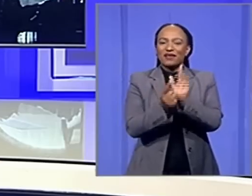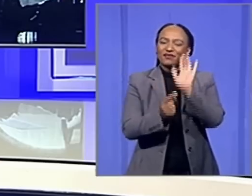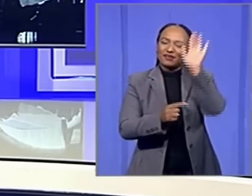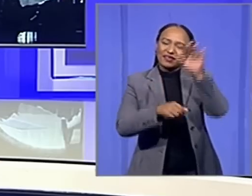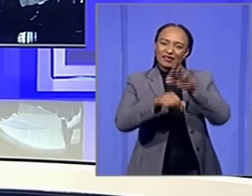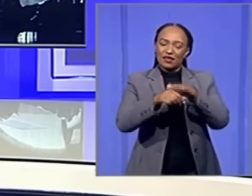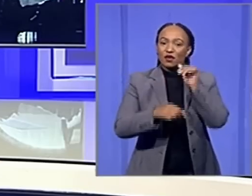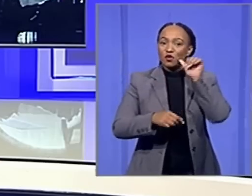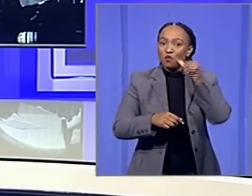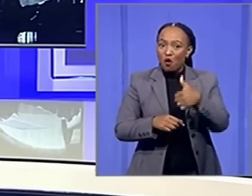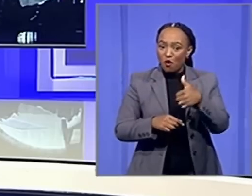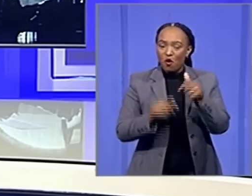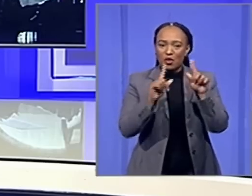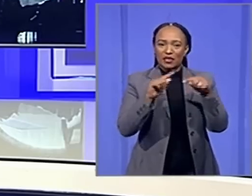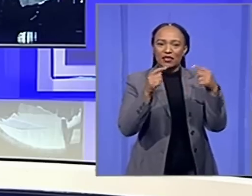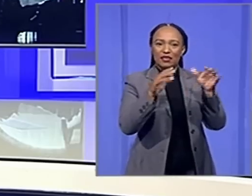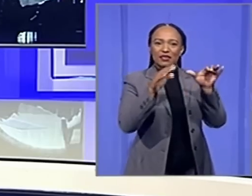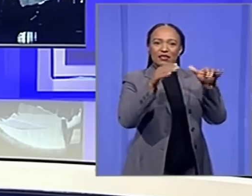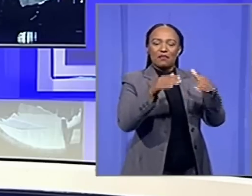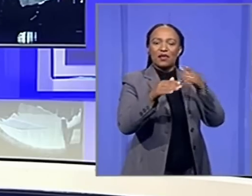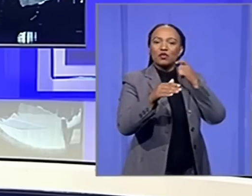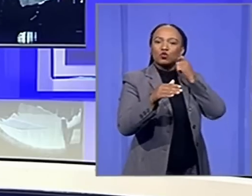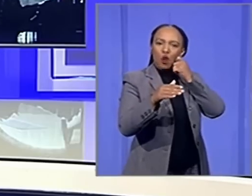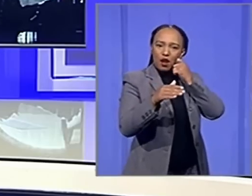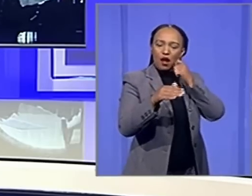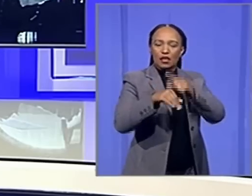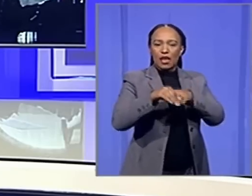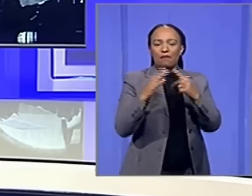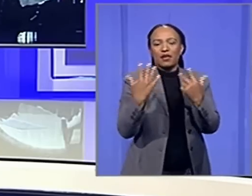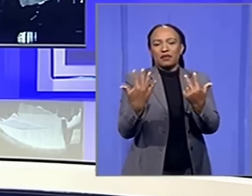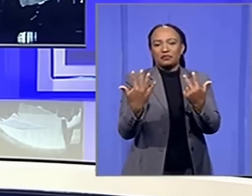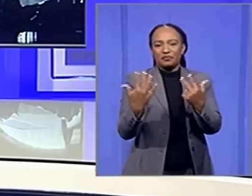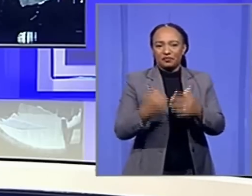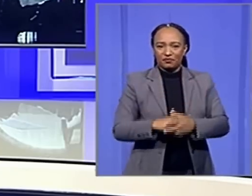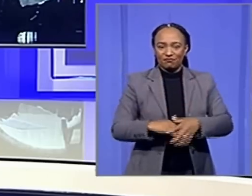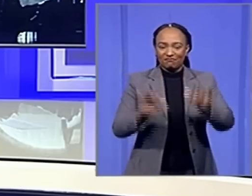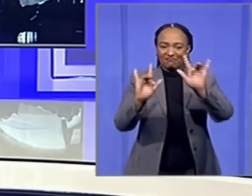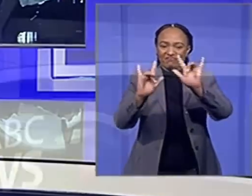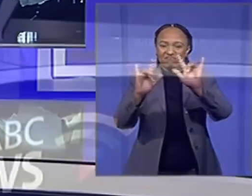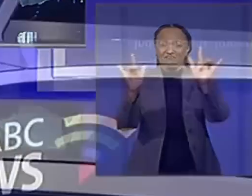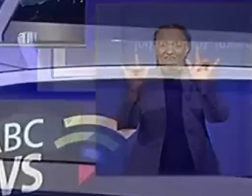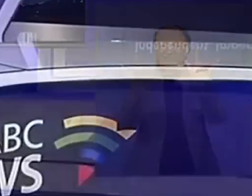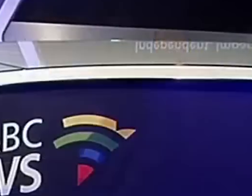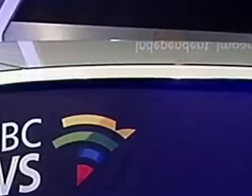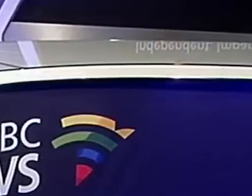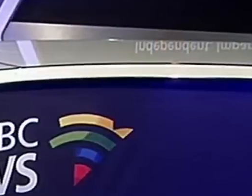e tlang. Ho sa no tla kopana le moifo wa rona wa ditaba tsa Setswana ka hora ya borobedi. Ke yona taba.